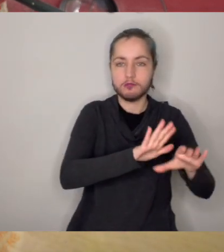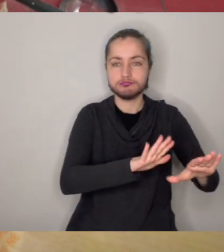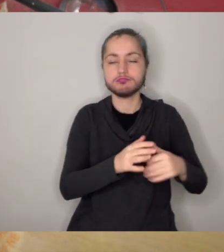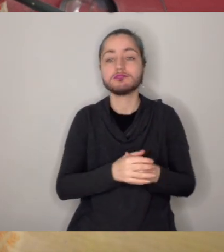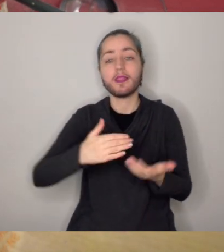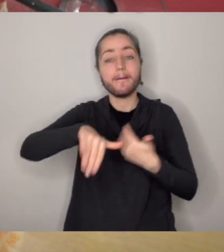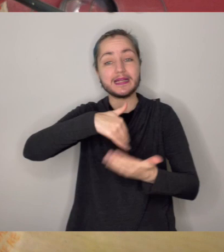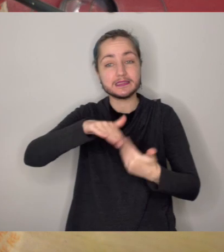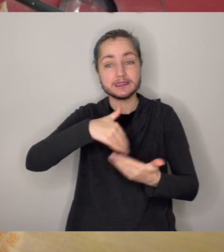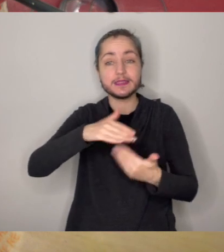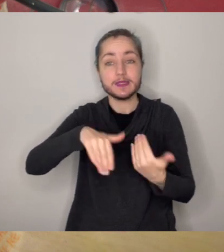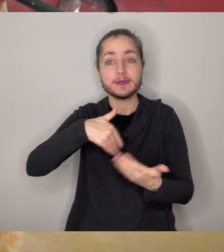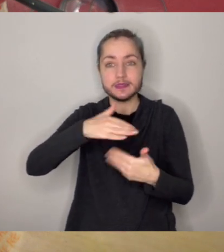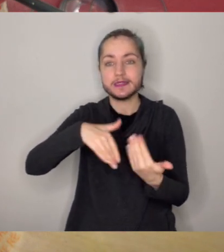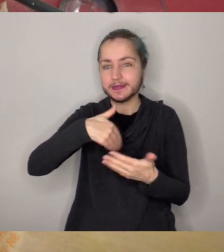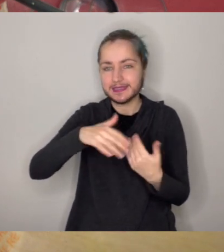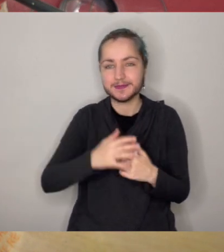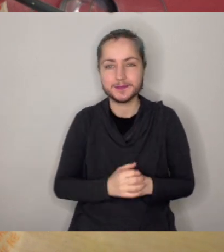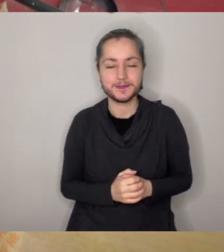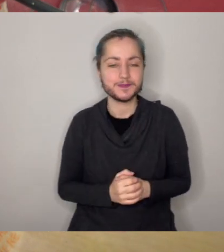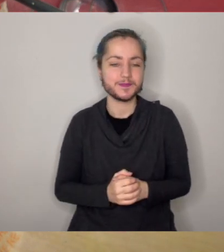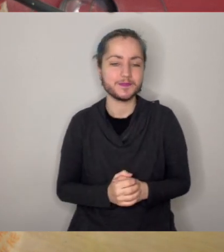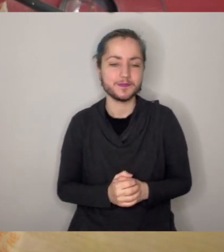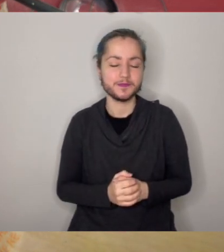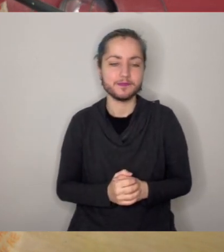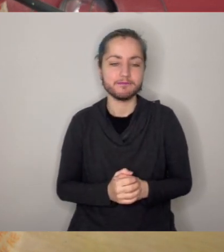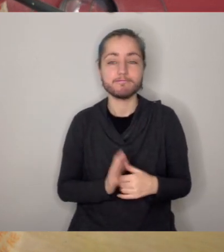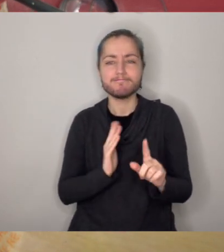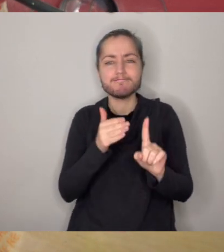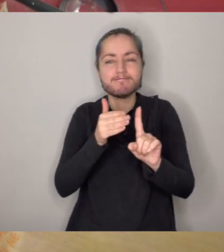Cover that up again, and then mix